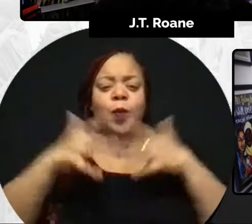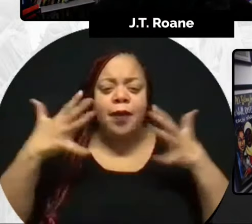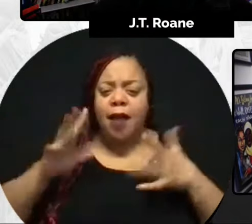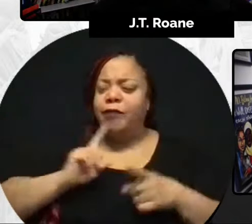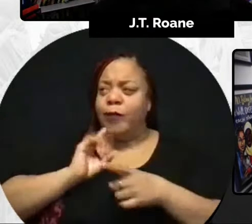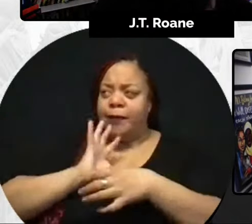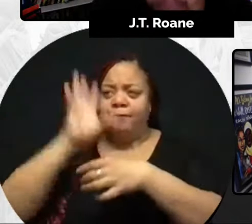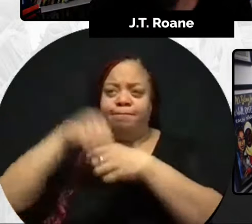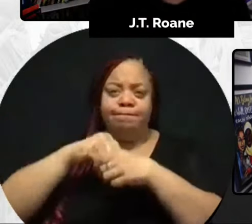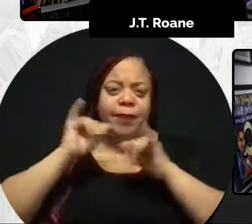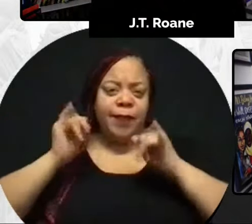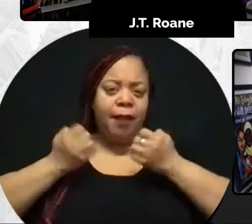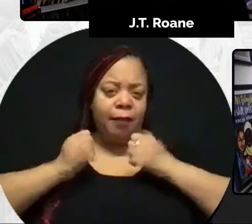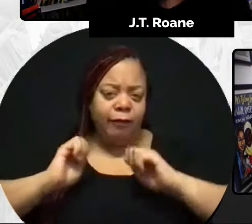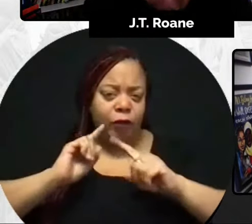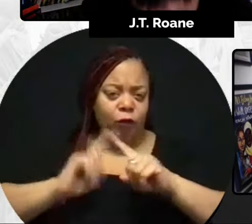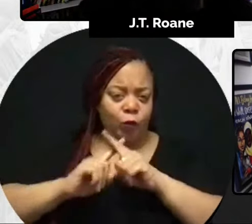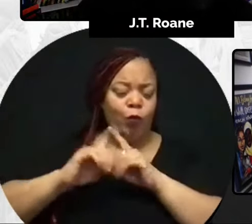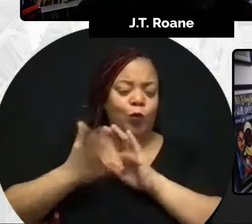I guess I can hop in.